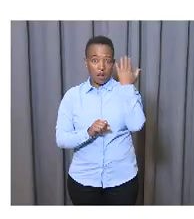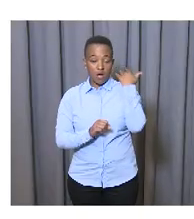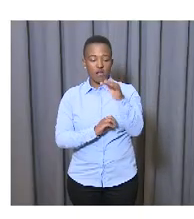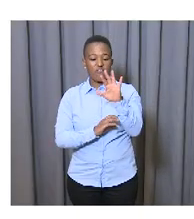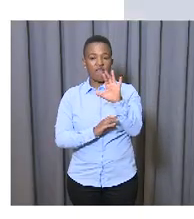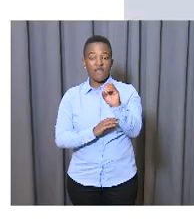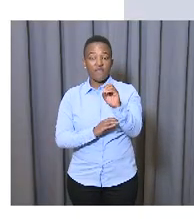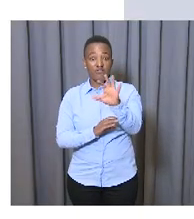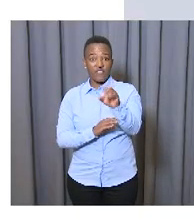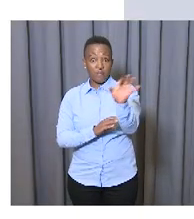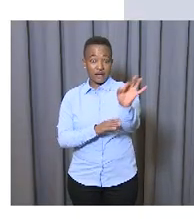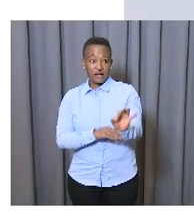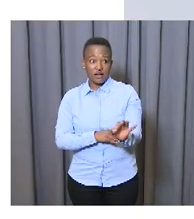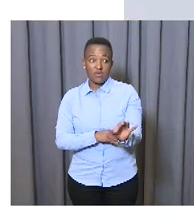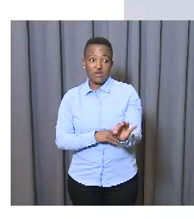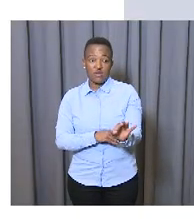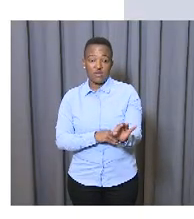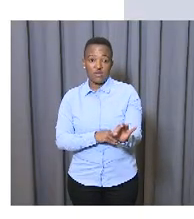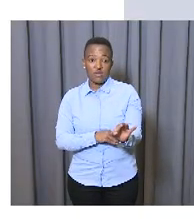cases were